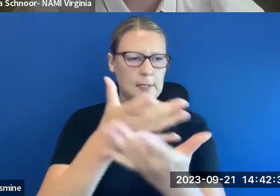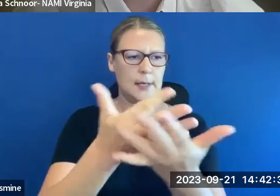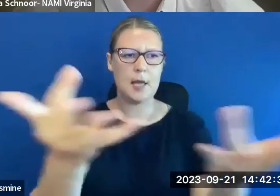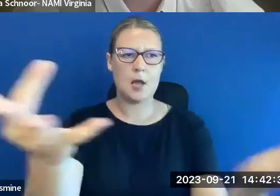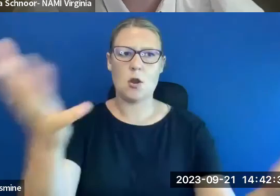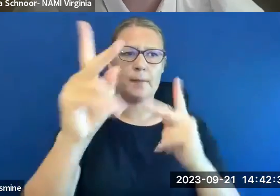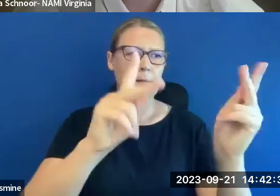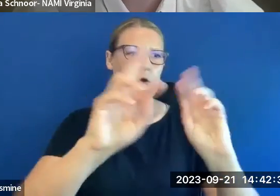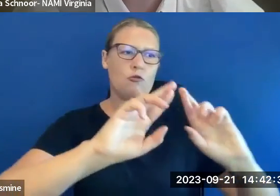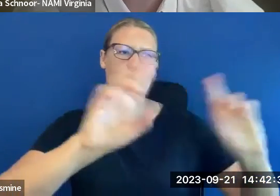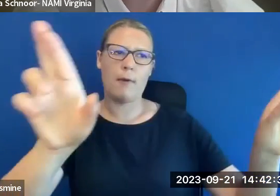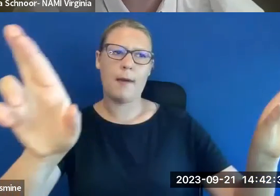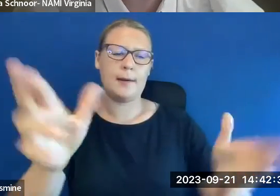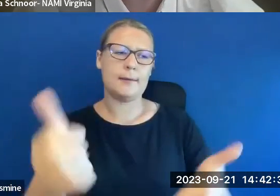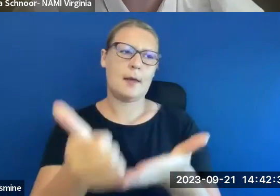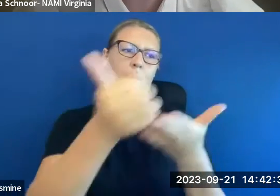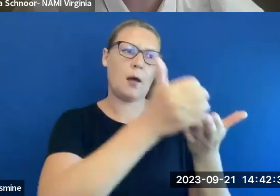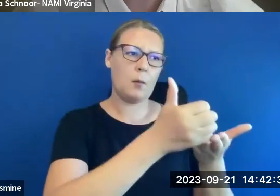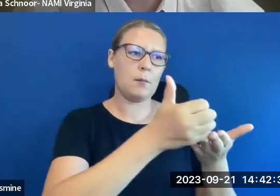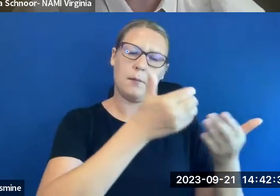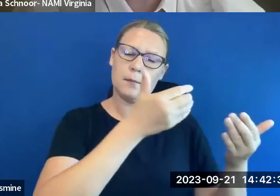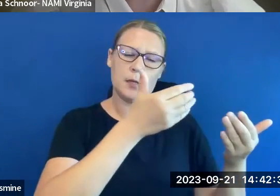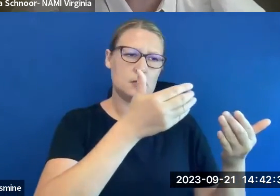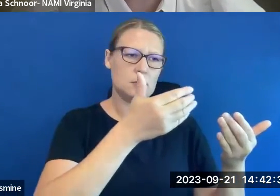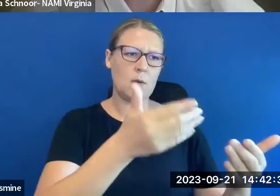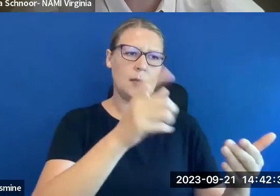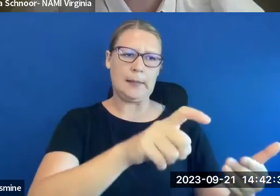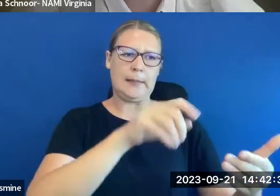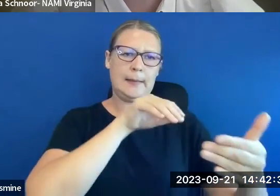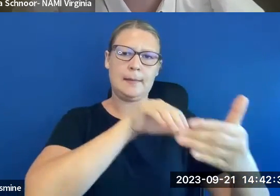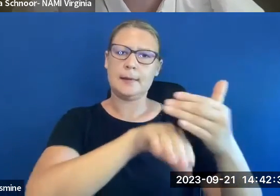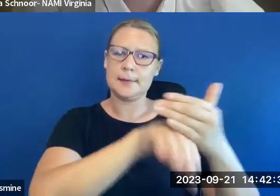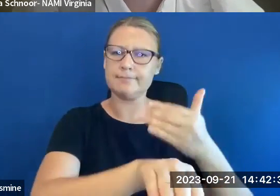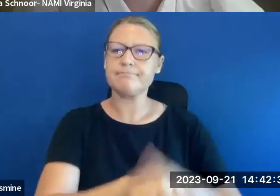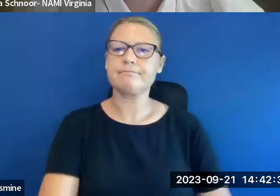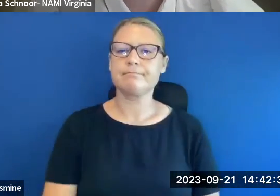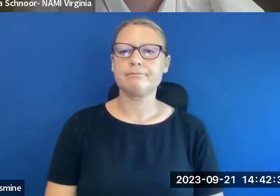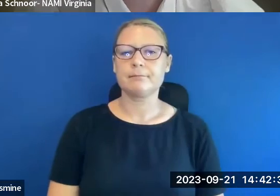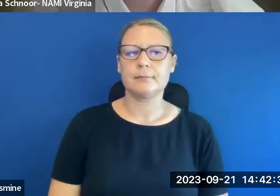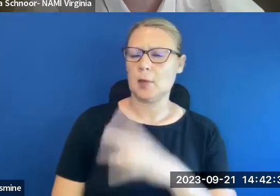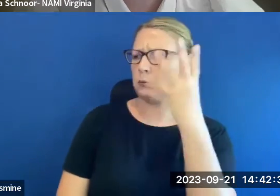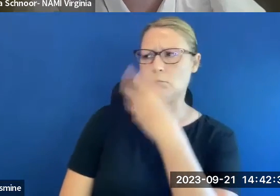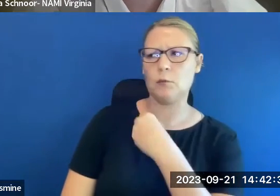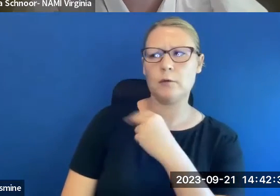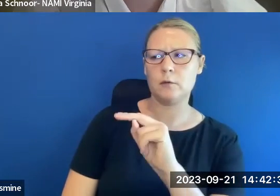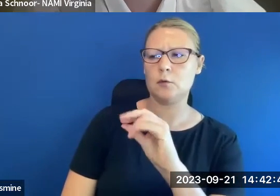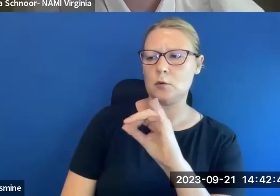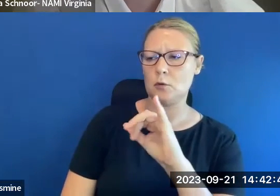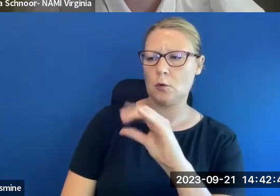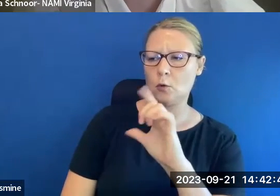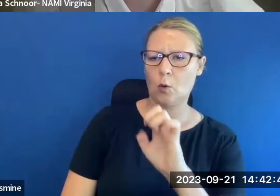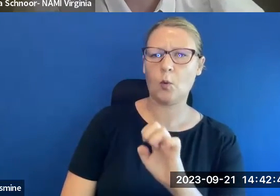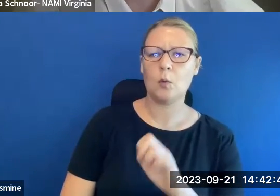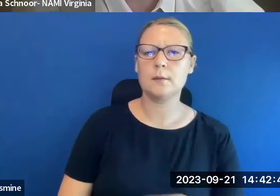I think that's beautifully put, Nicole. And yeah, I say to a youth, to the youth